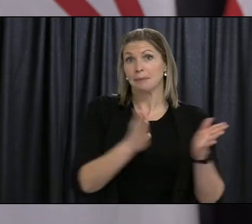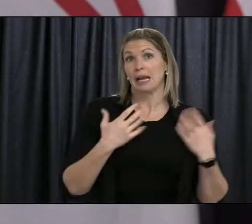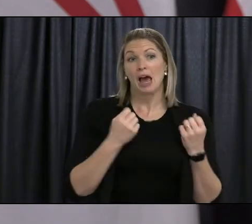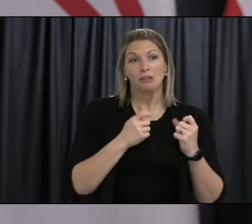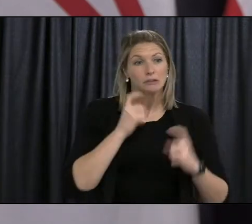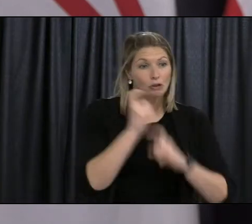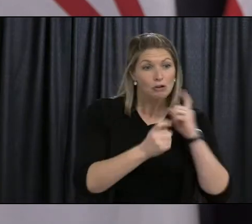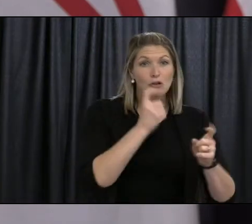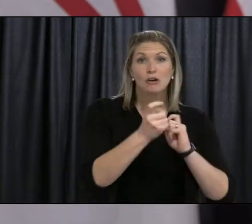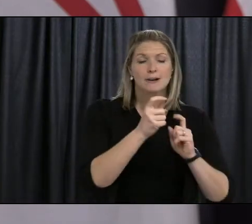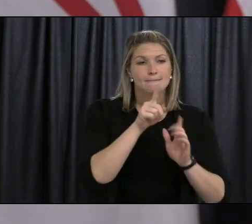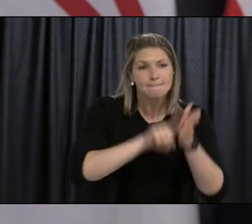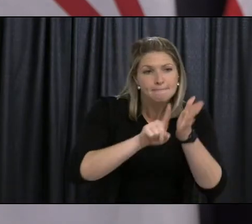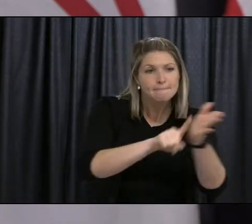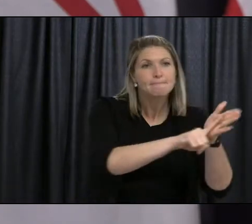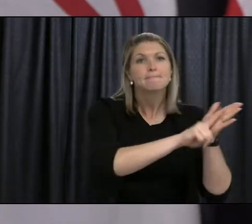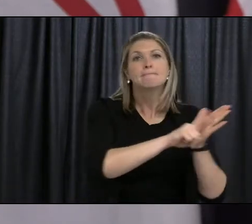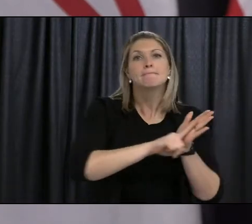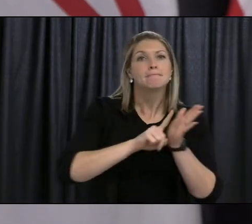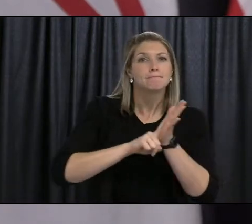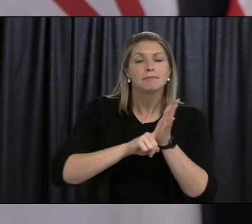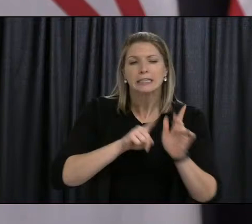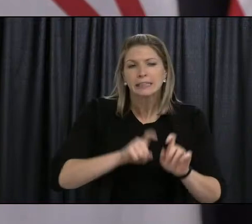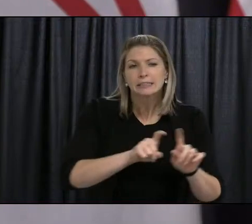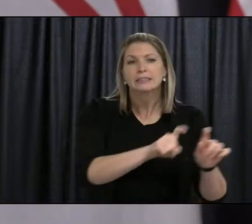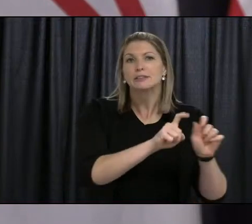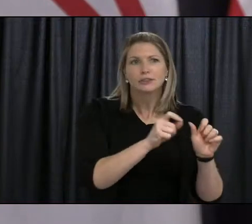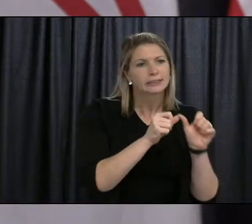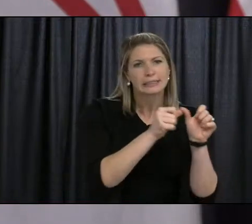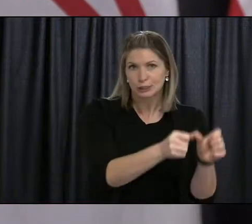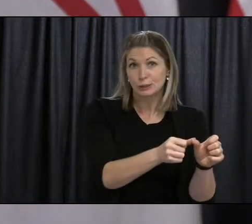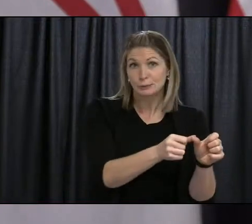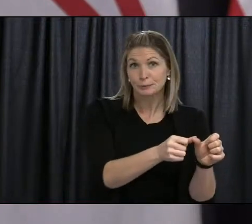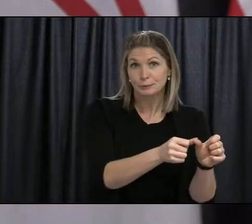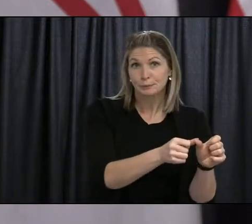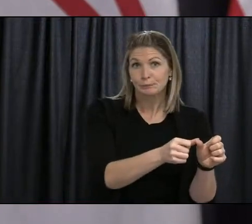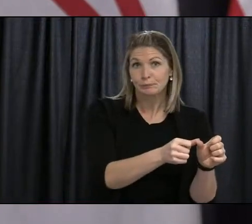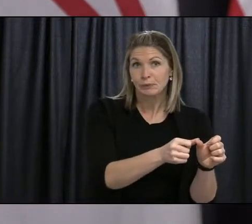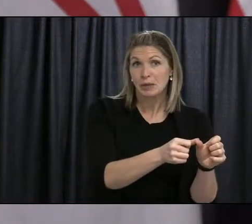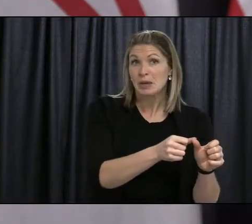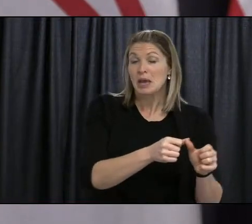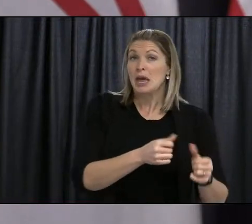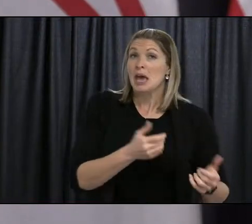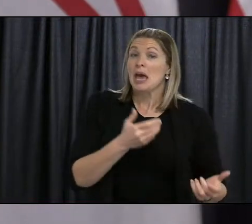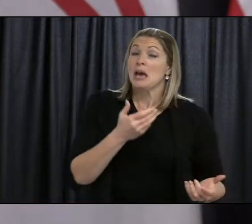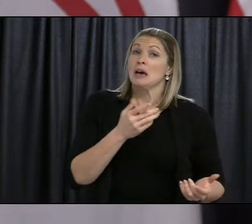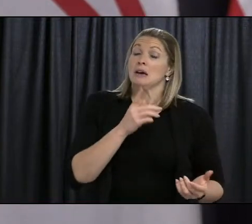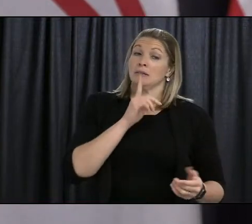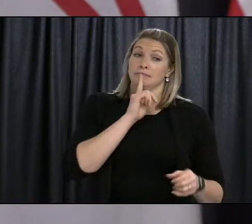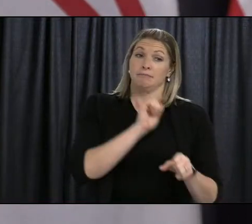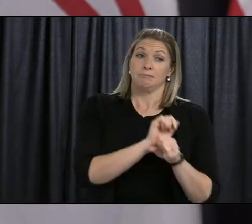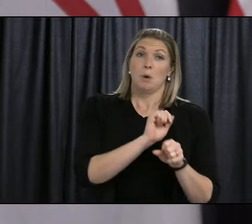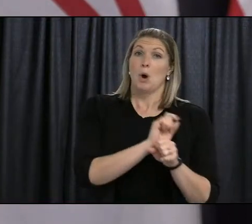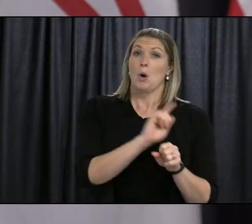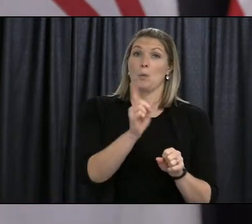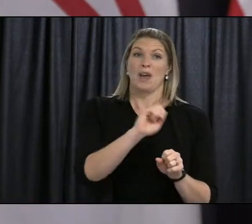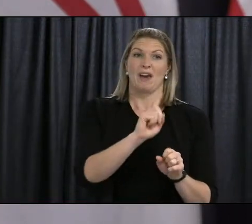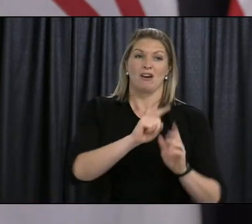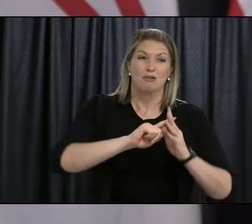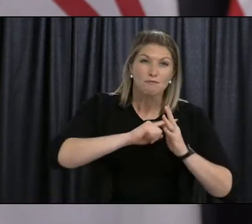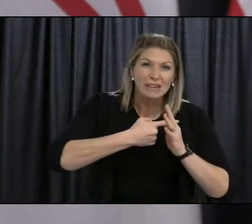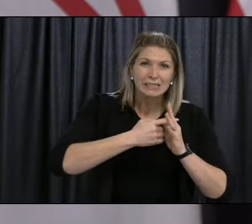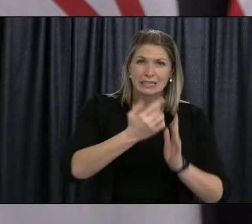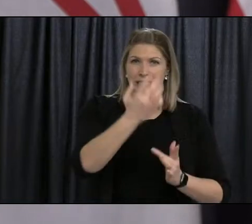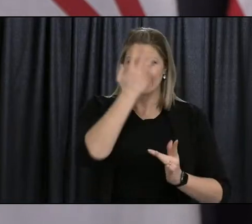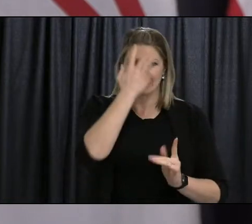identify the source. While the investigation will continue, the fact is that we may never uncover the origins of this cluster. So a significant